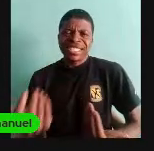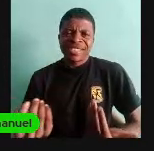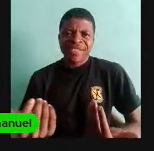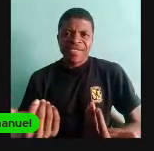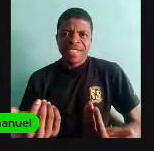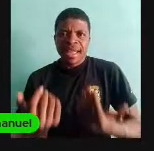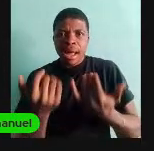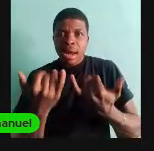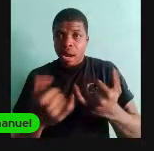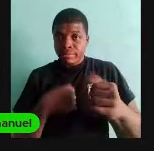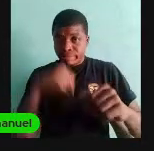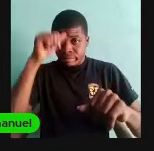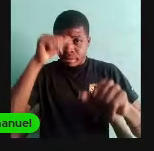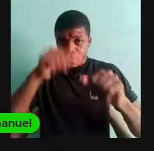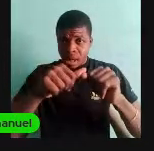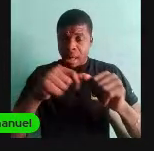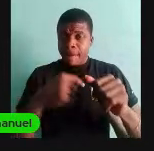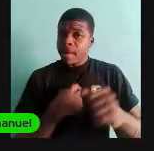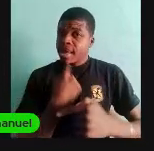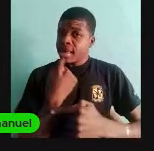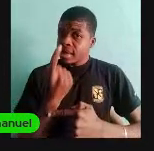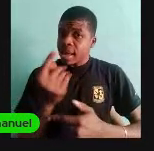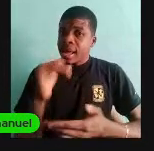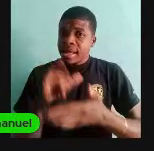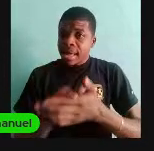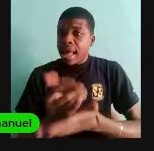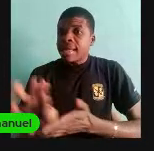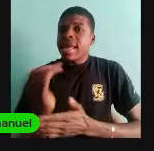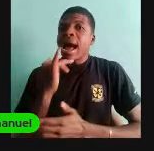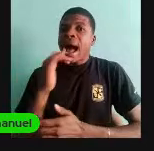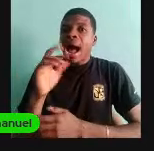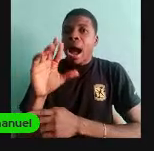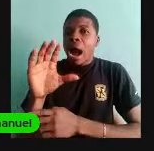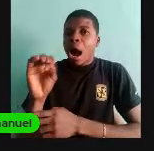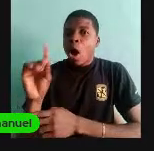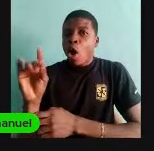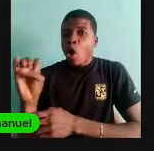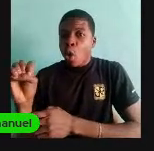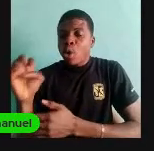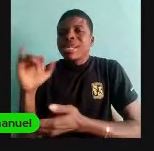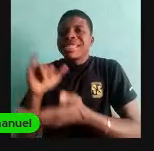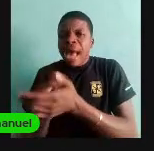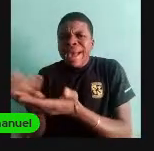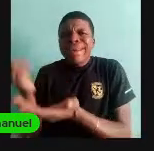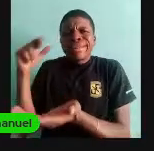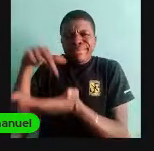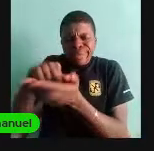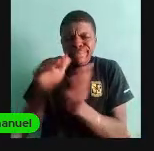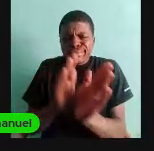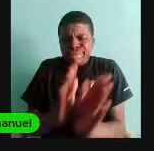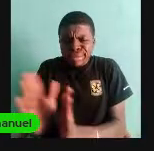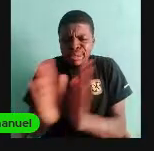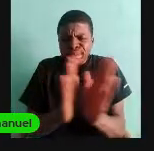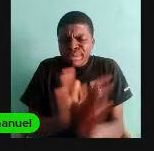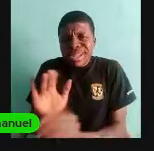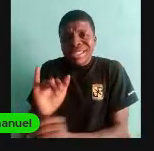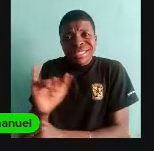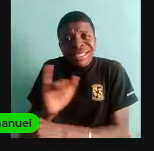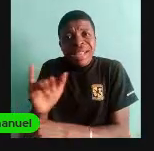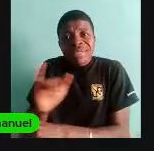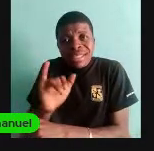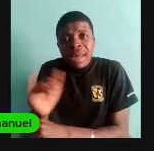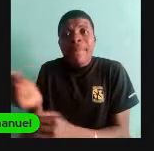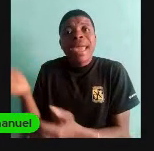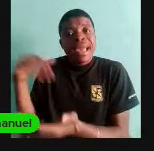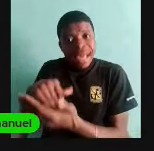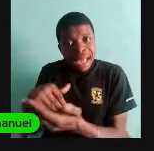told you that they are like codes that repeat in a certain order over and over again, right? So, next slide. I think we have